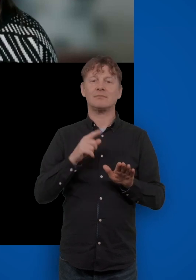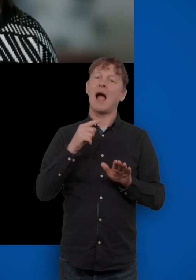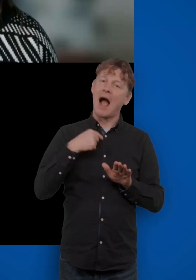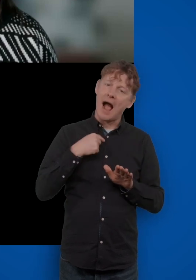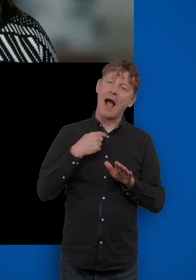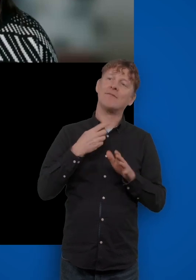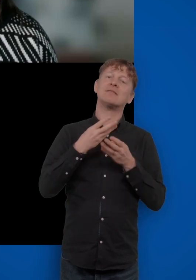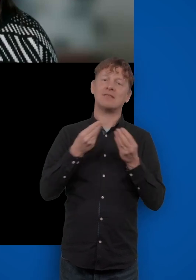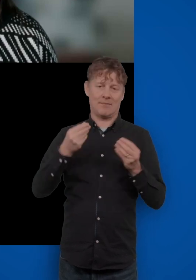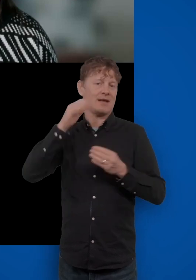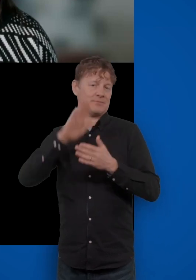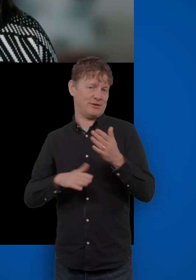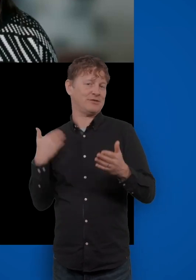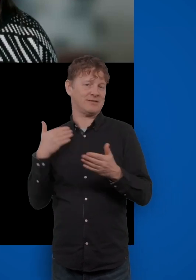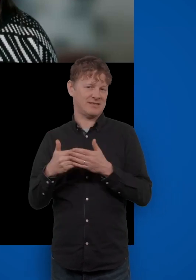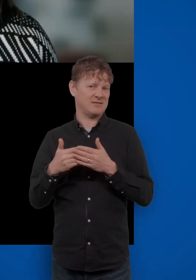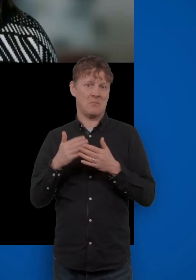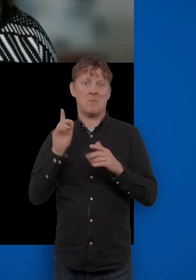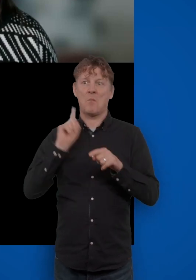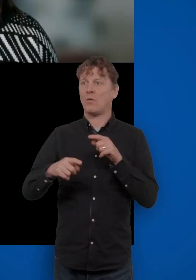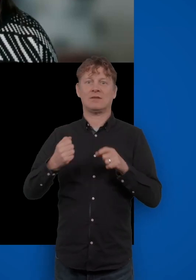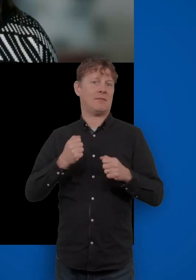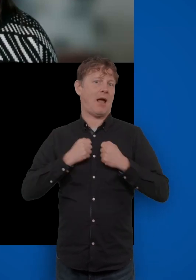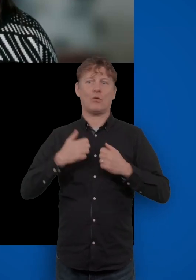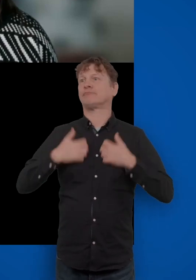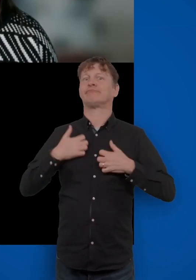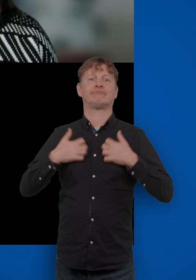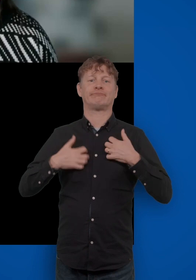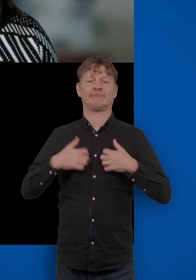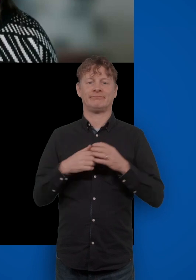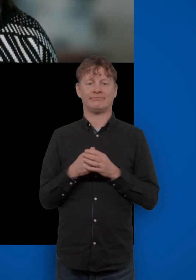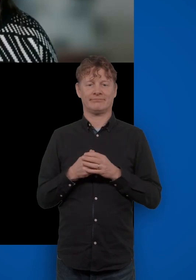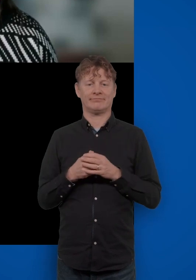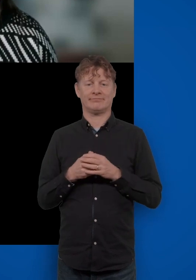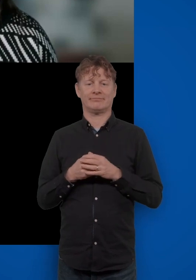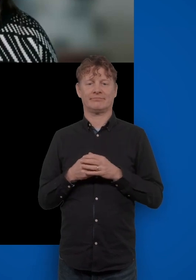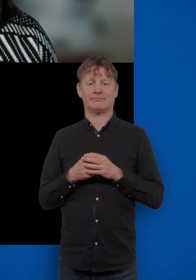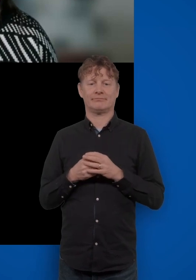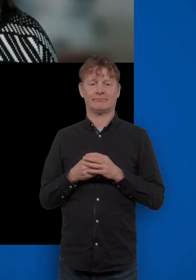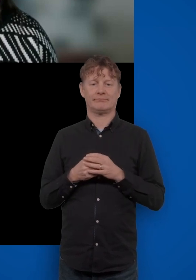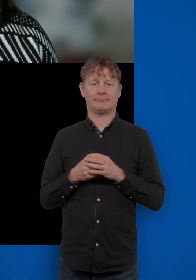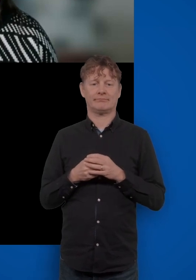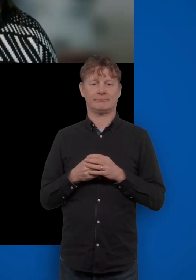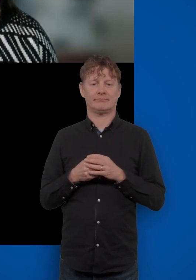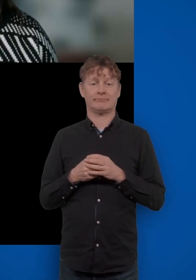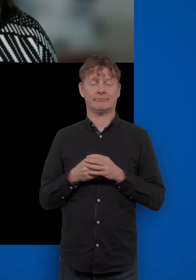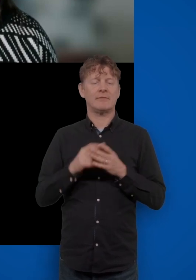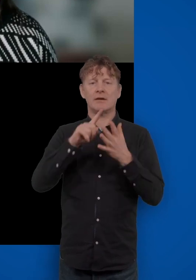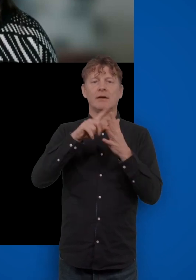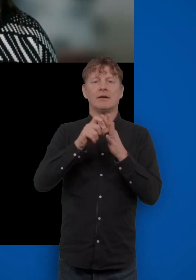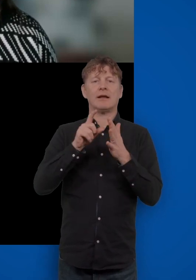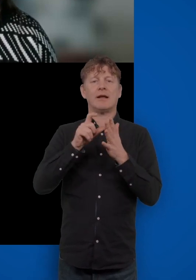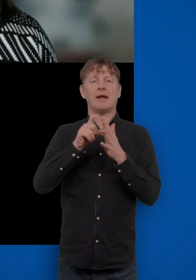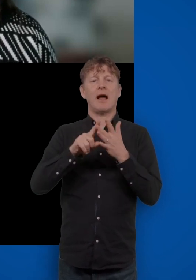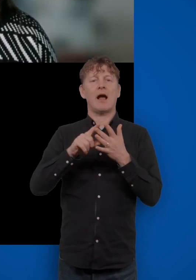but I have some experience of talking about this, just mainly out of enthusiasm. So what I mean by EDI washing is